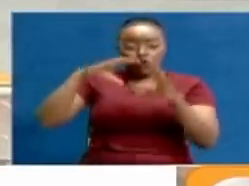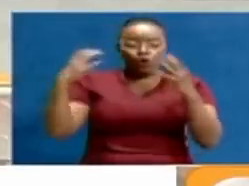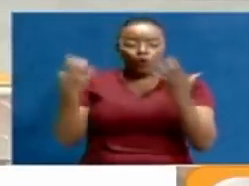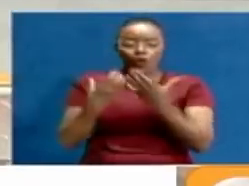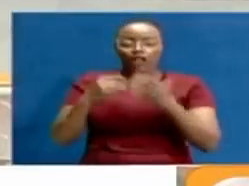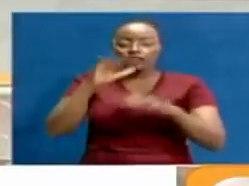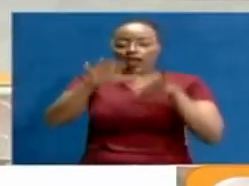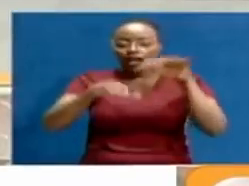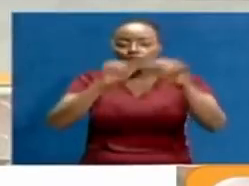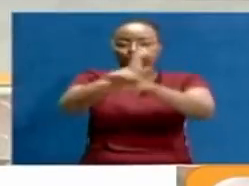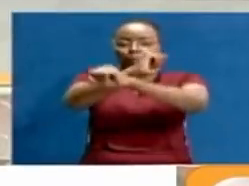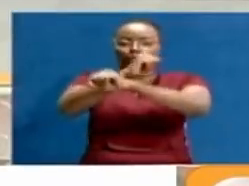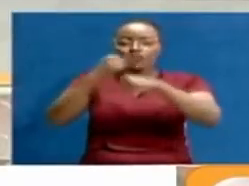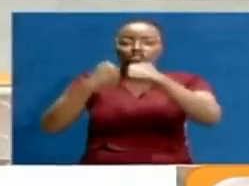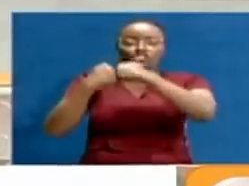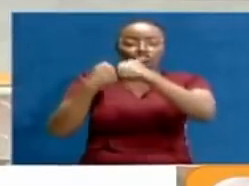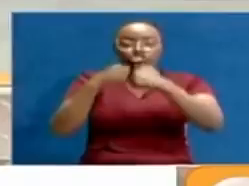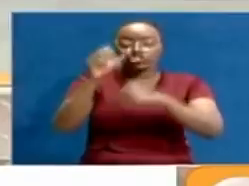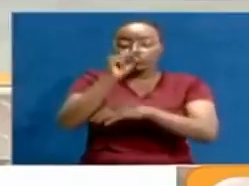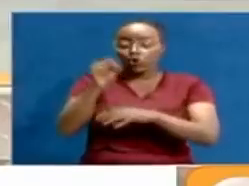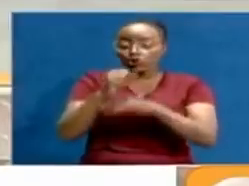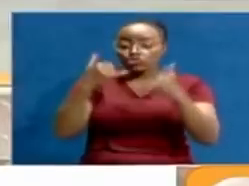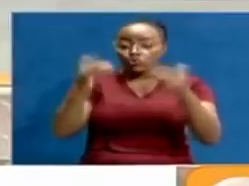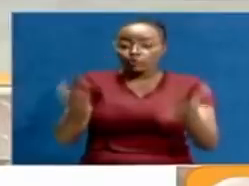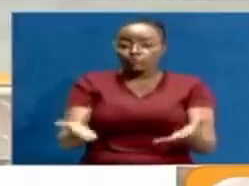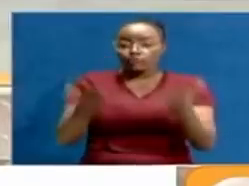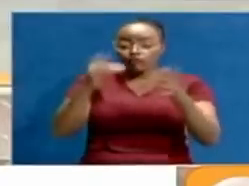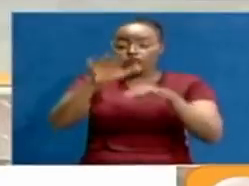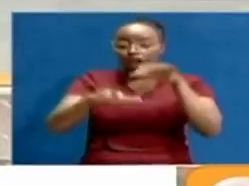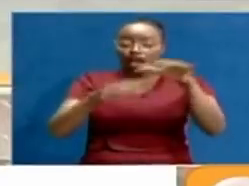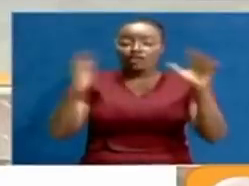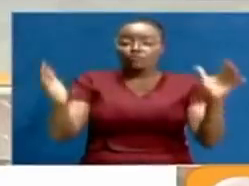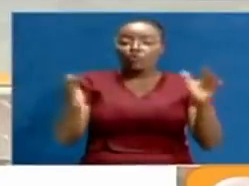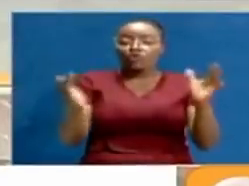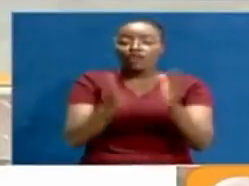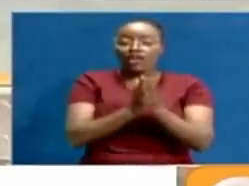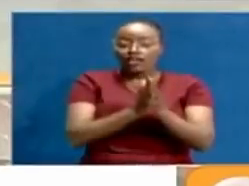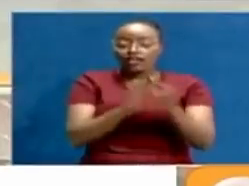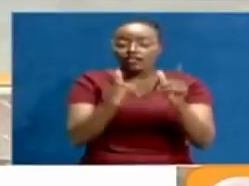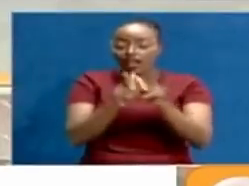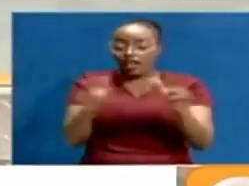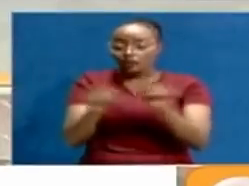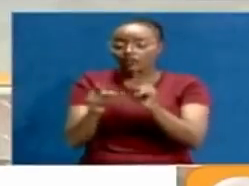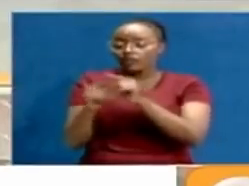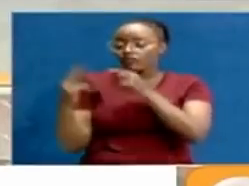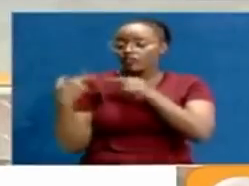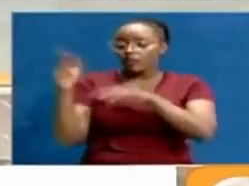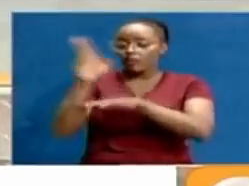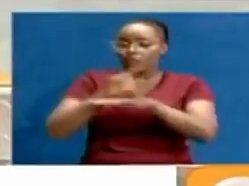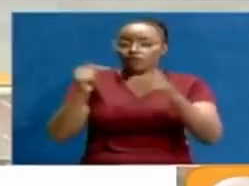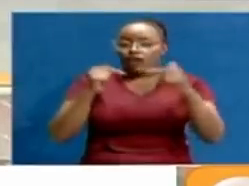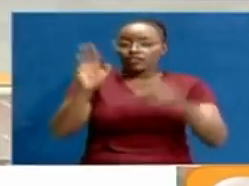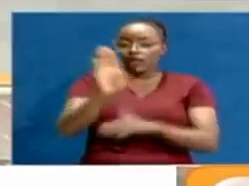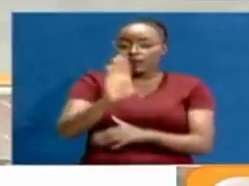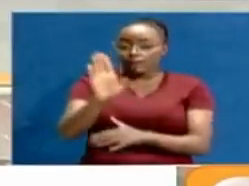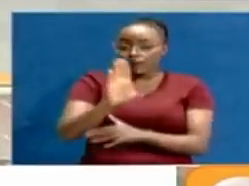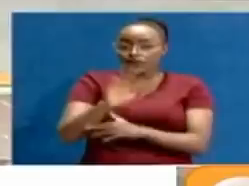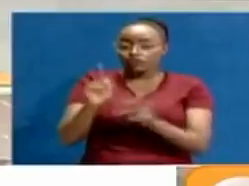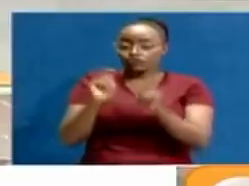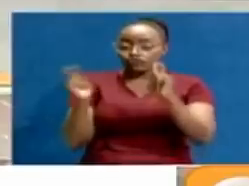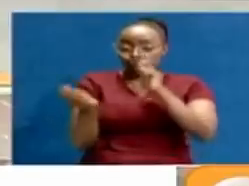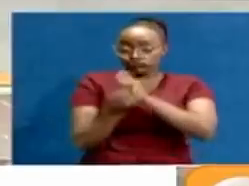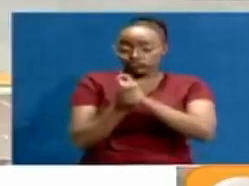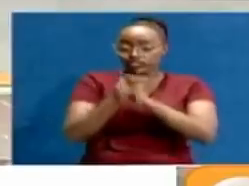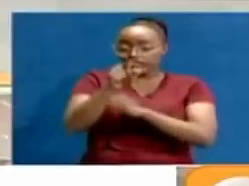Animal Protection, which is challenging stakeholders to improve animal welfare and enable responsible use of antibiotics to reverse